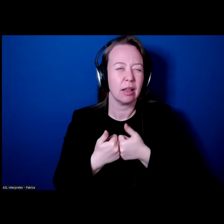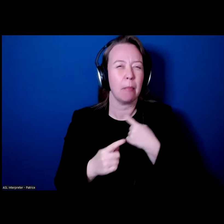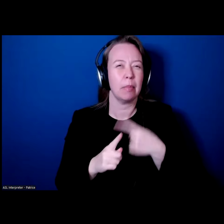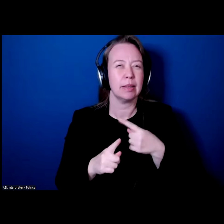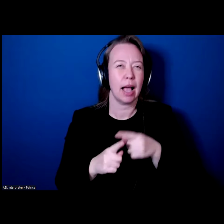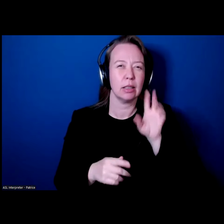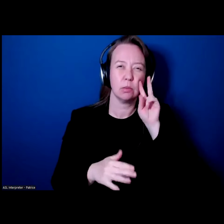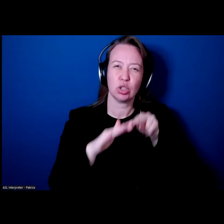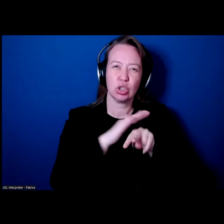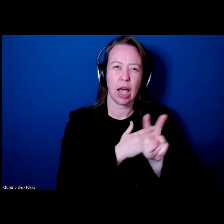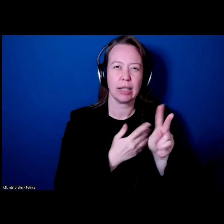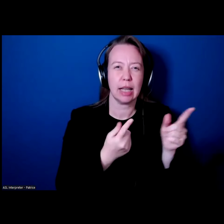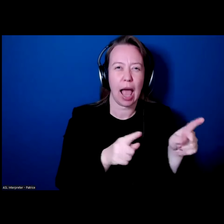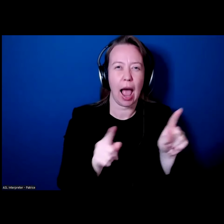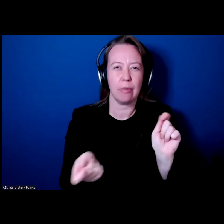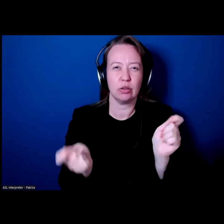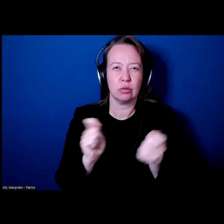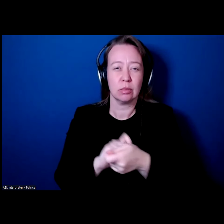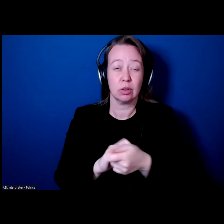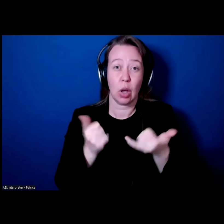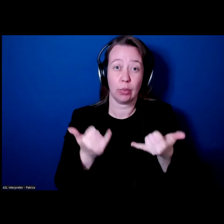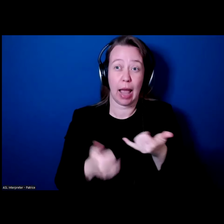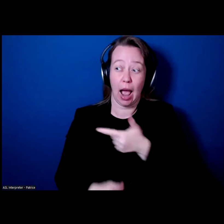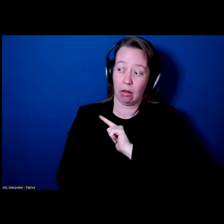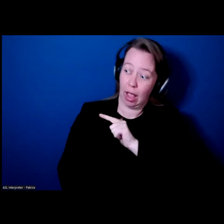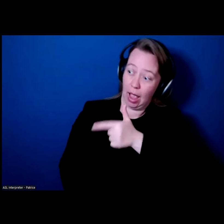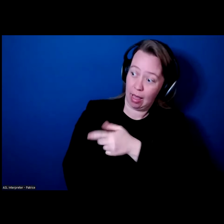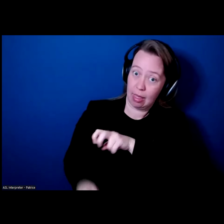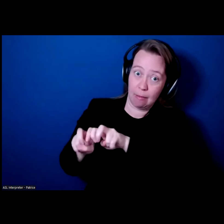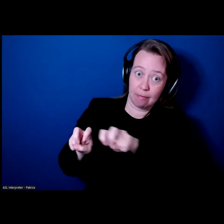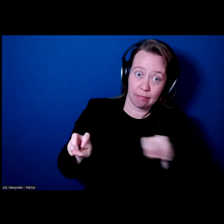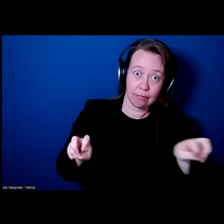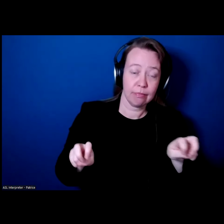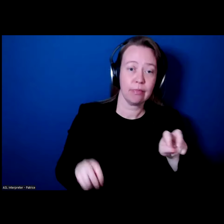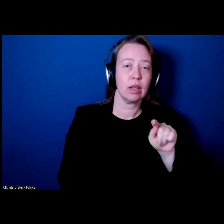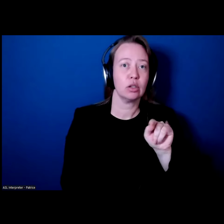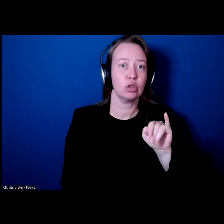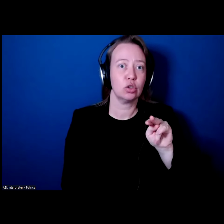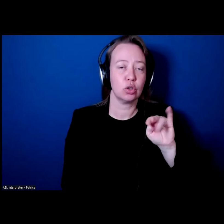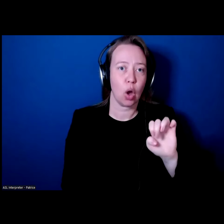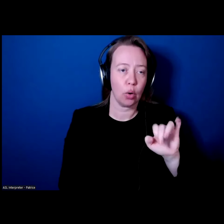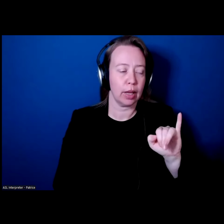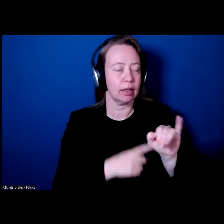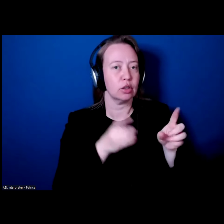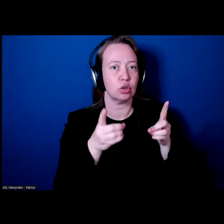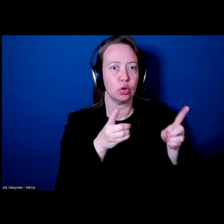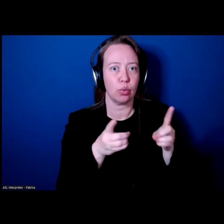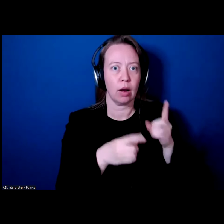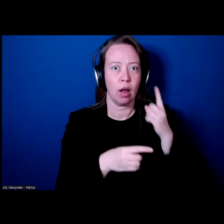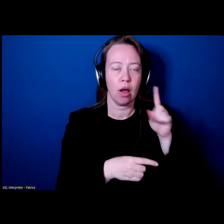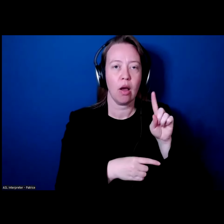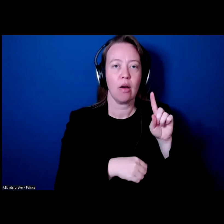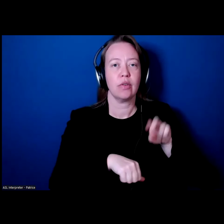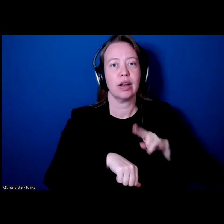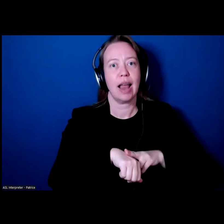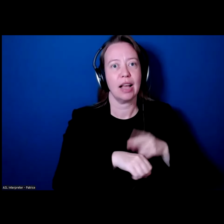ahead. So turning to the panel now, we are joined by Tony Gingerelli, the Associate Director of Policy and Advocacy at the National Alliance for